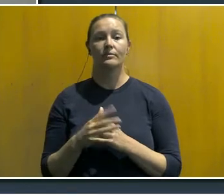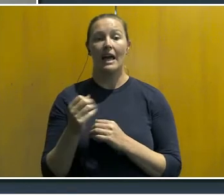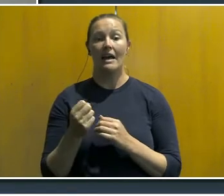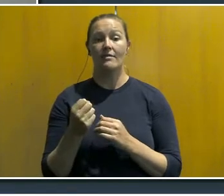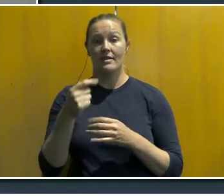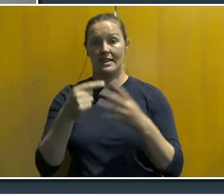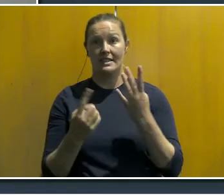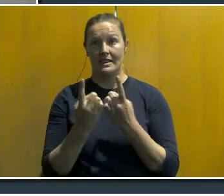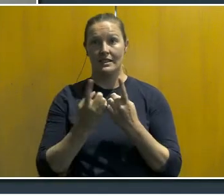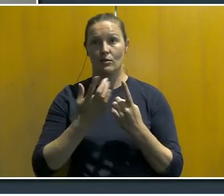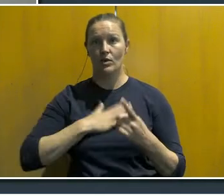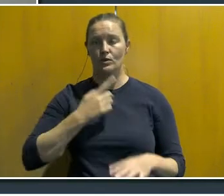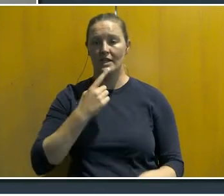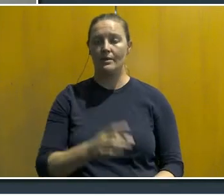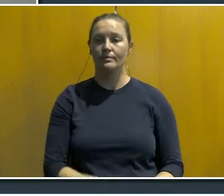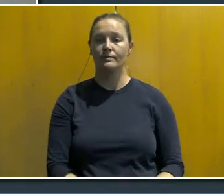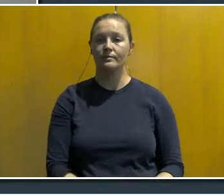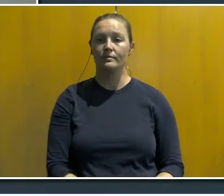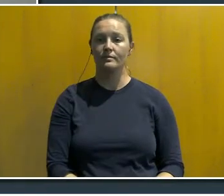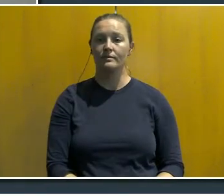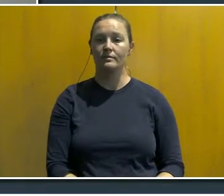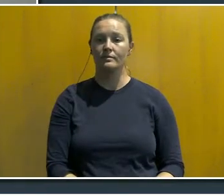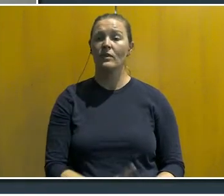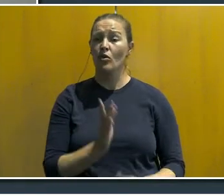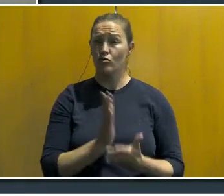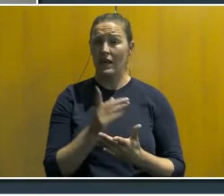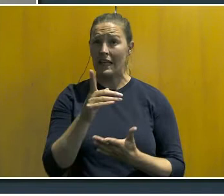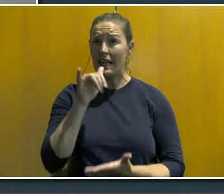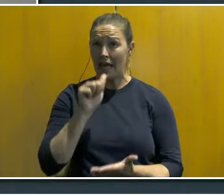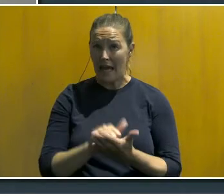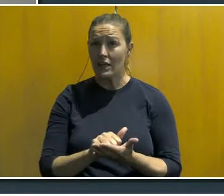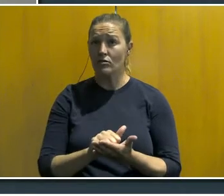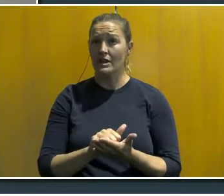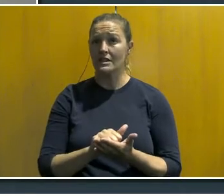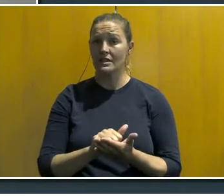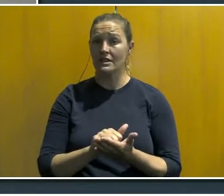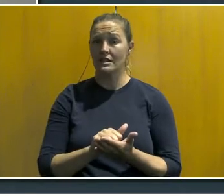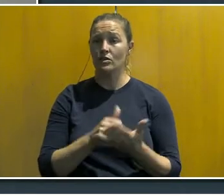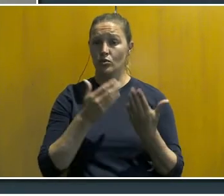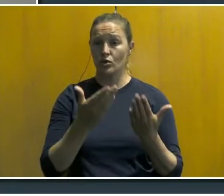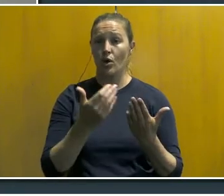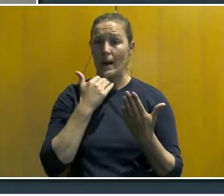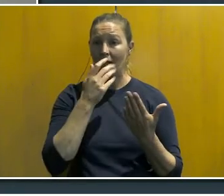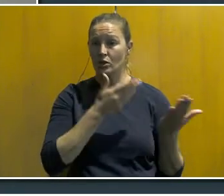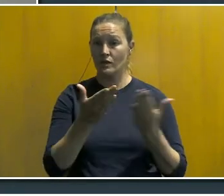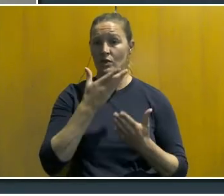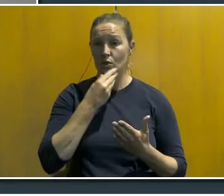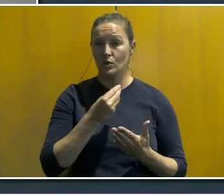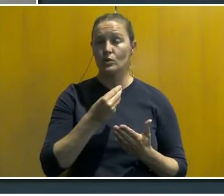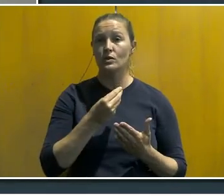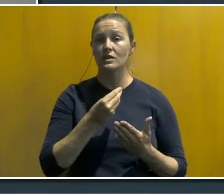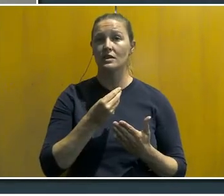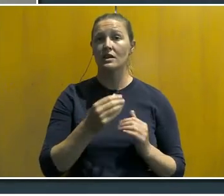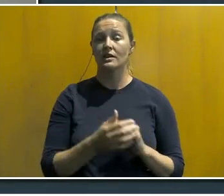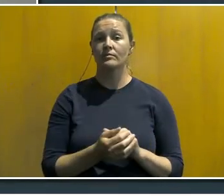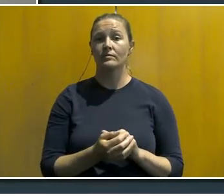comments. Is it truly an accurate reflection of the level of services or the fair usage of fixed council